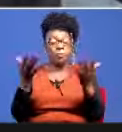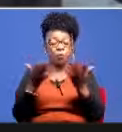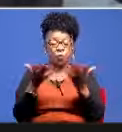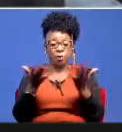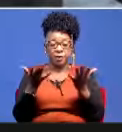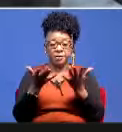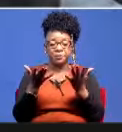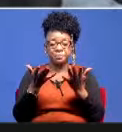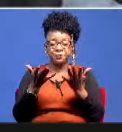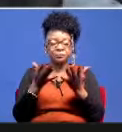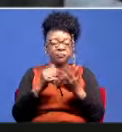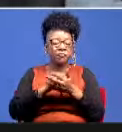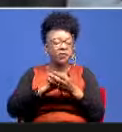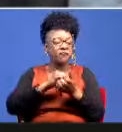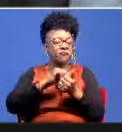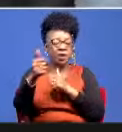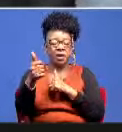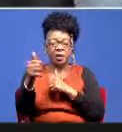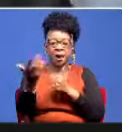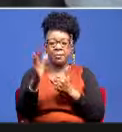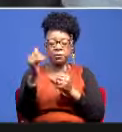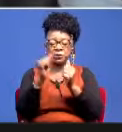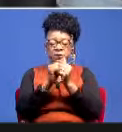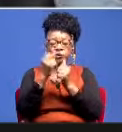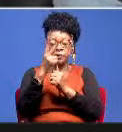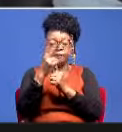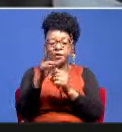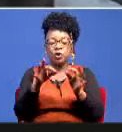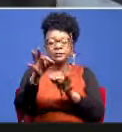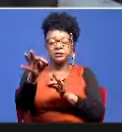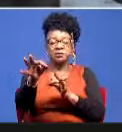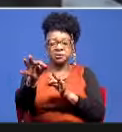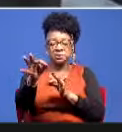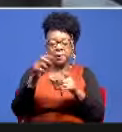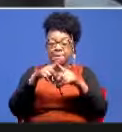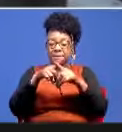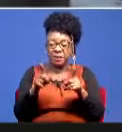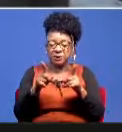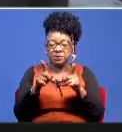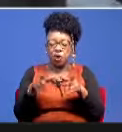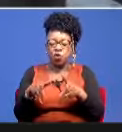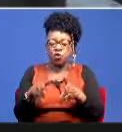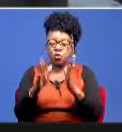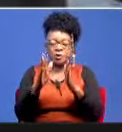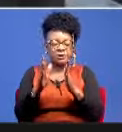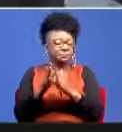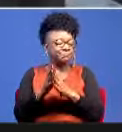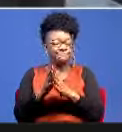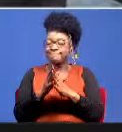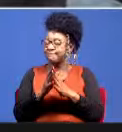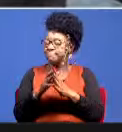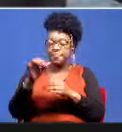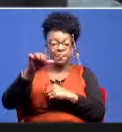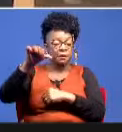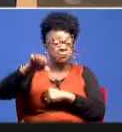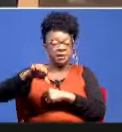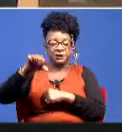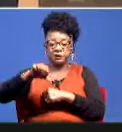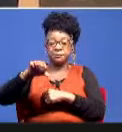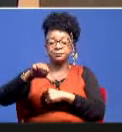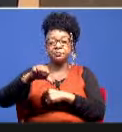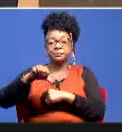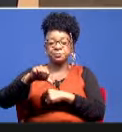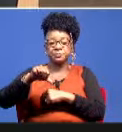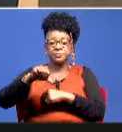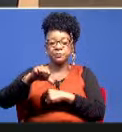ilikuwa inatoka ni kilomita kama 12. Lakini jia ilikuwa mbaya. Jia ni mbaya, ni chafu sana.